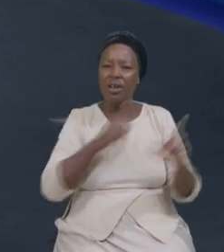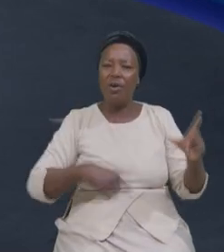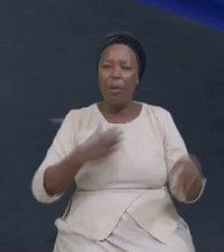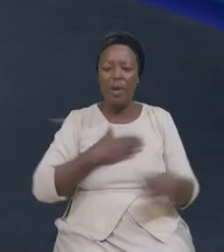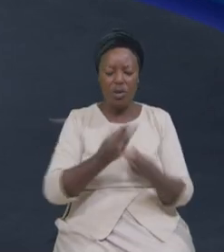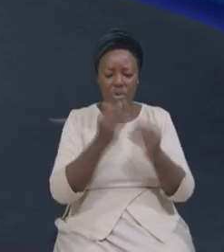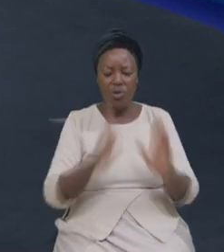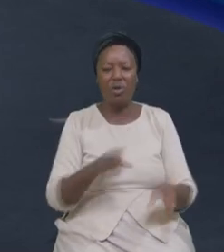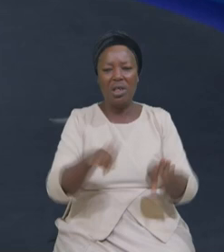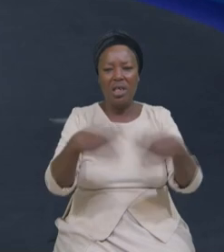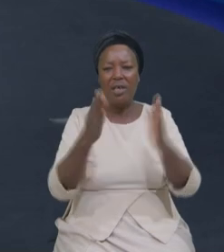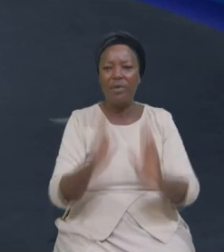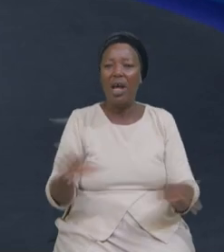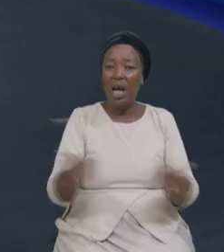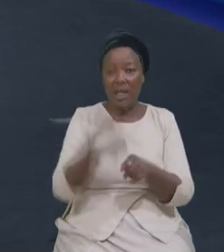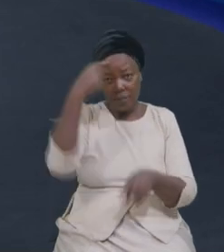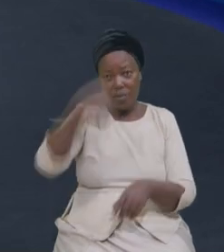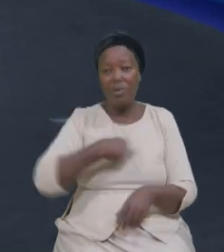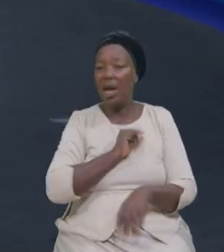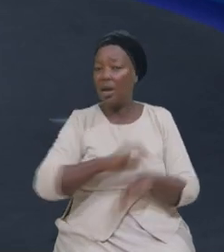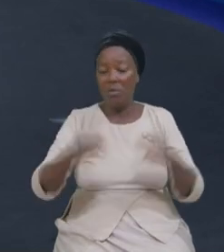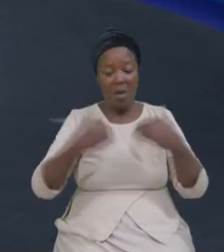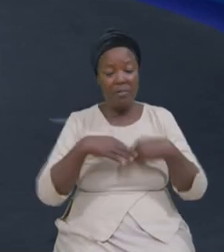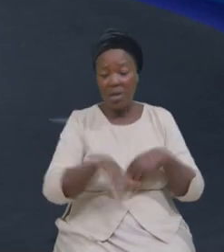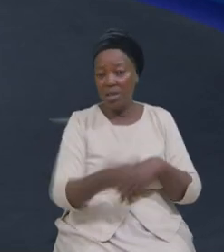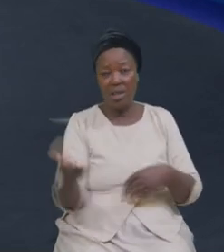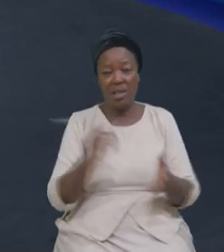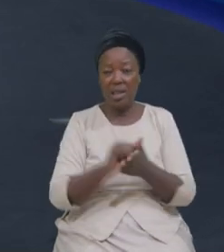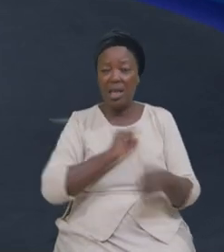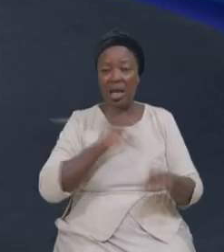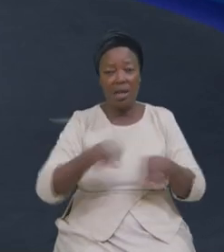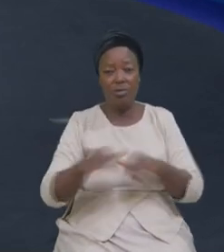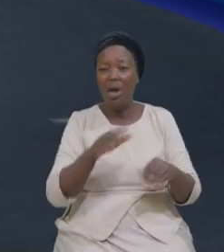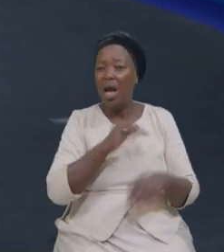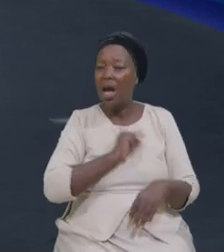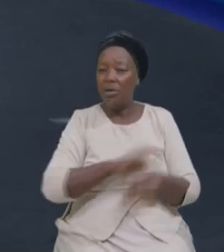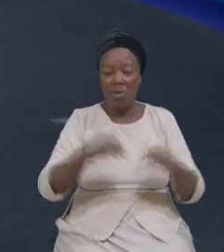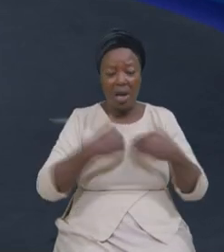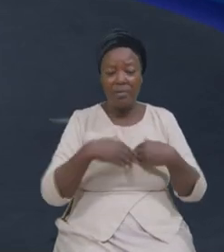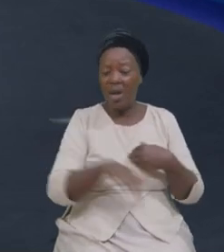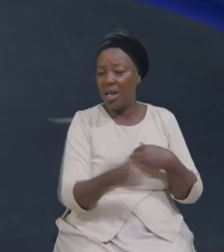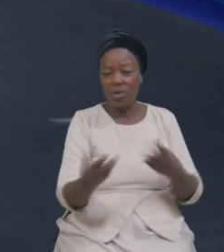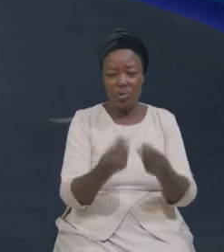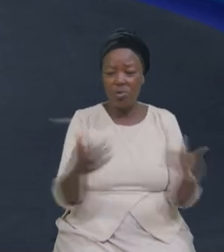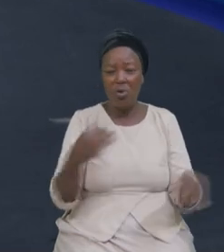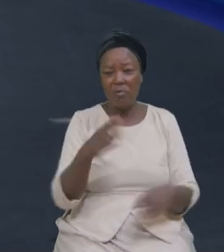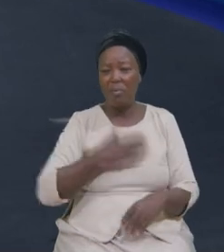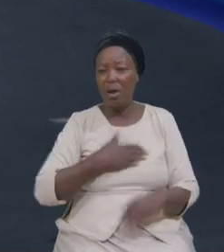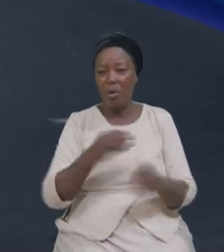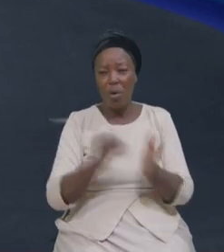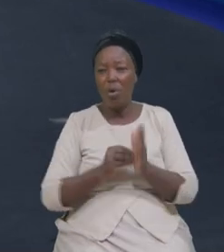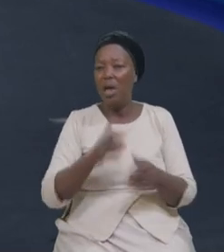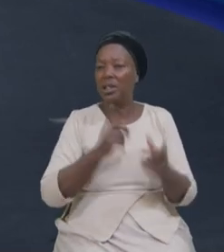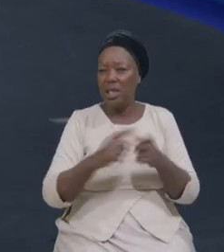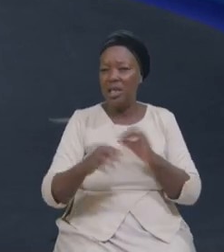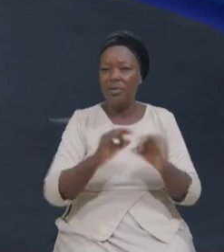giver? As for me, I do not have anything I can do. As for me, I do not have any solution. Yet we can say,